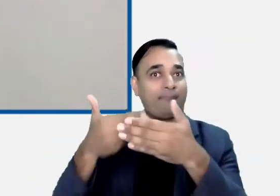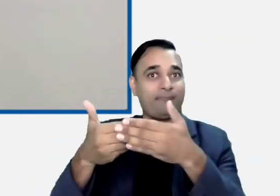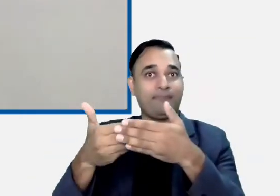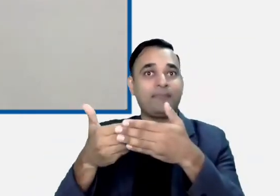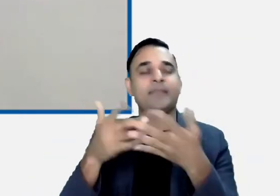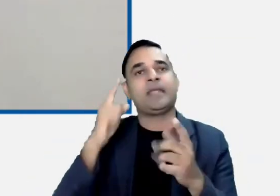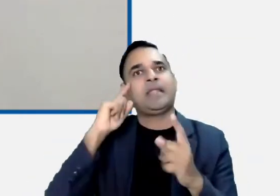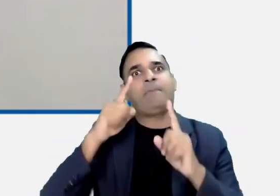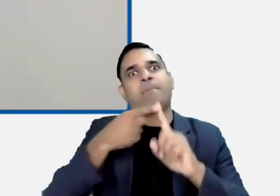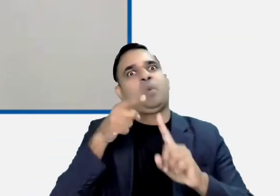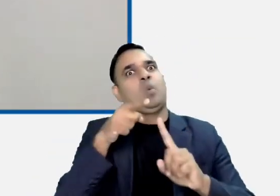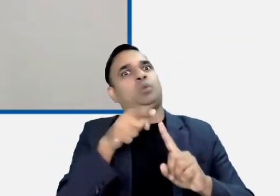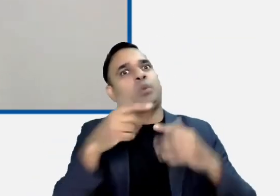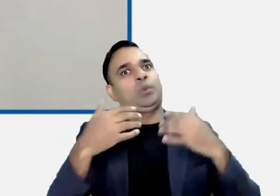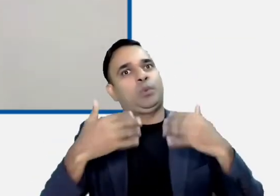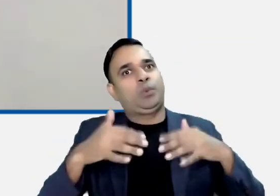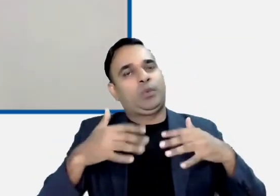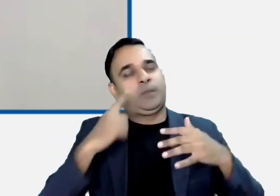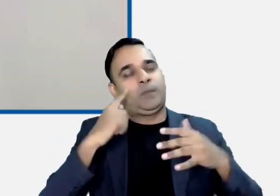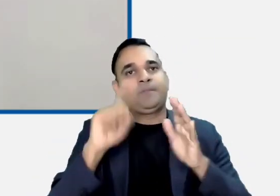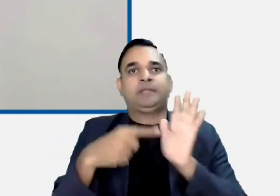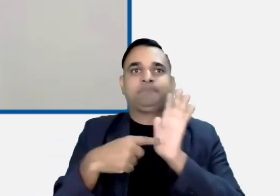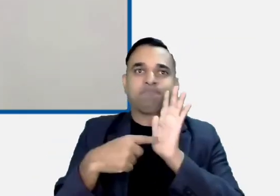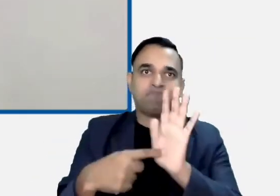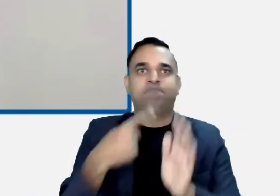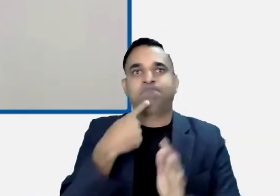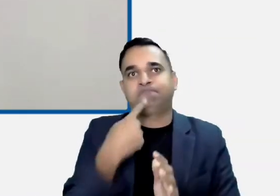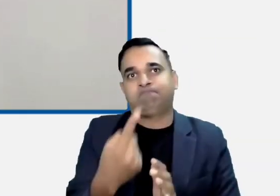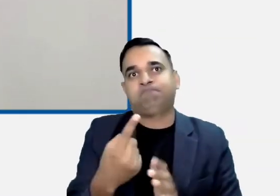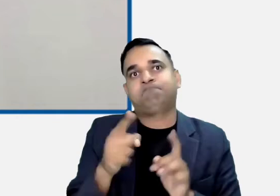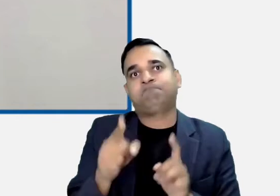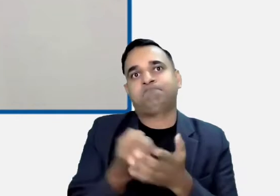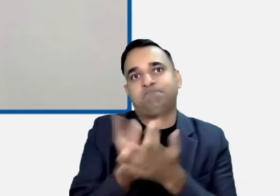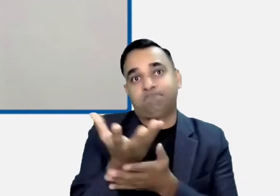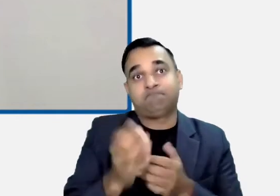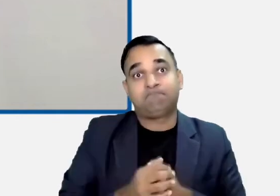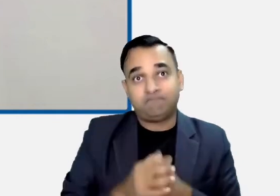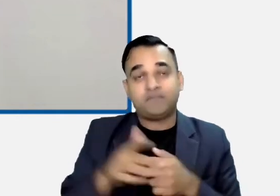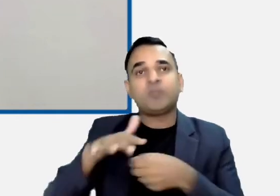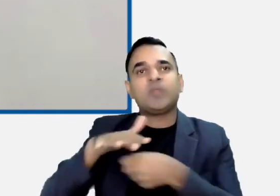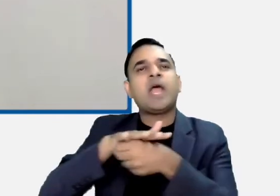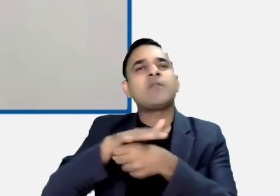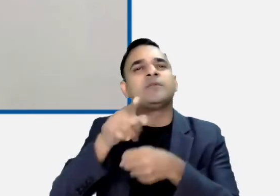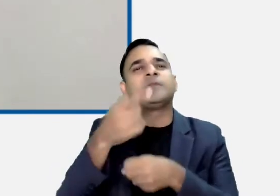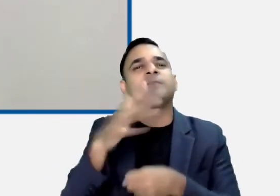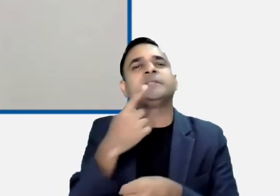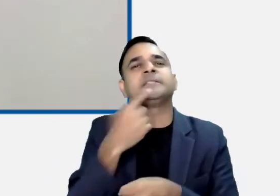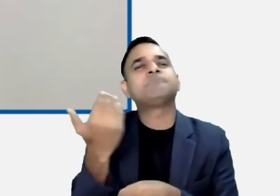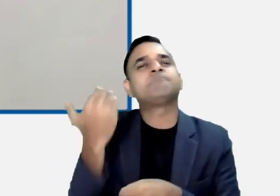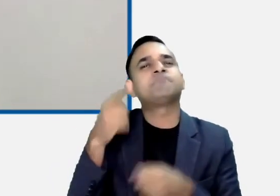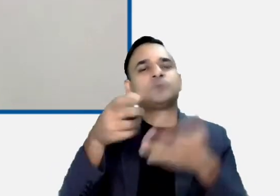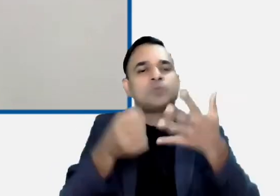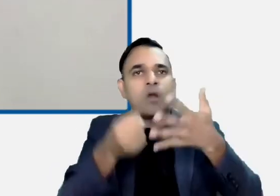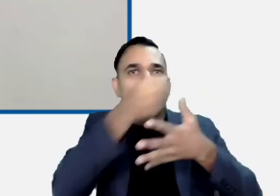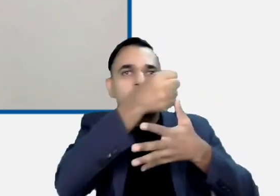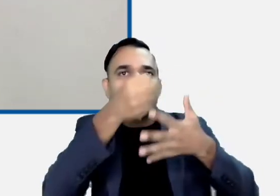is how the priorities now are directly linked to the specific targets of the Sendai framework, as well as the